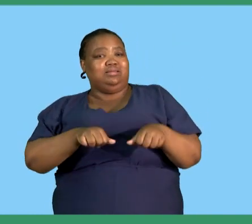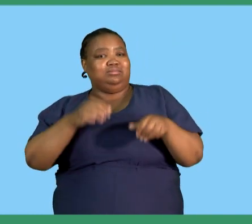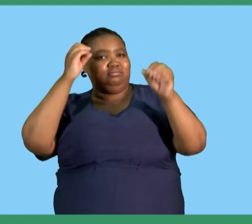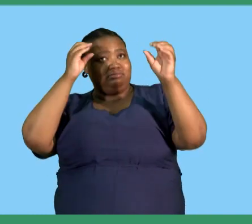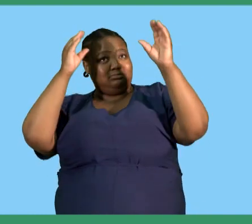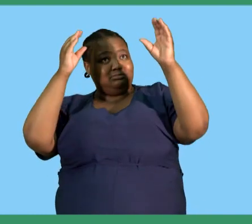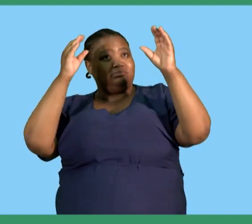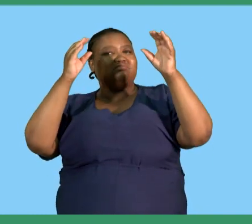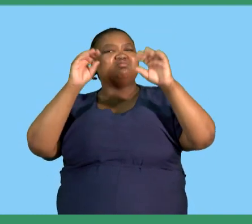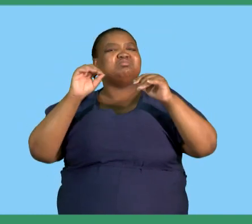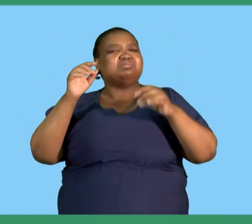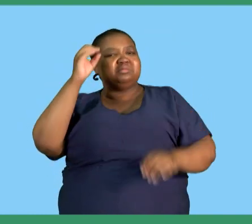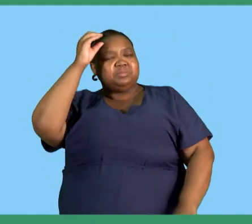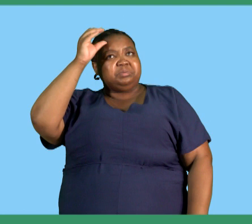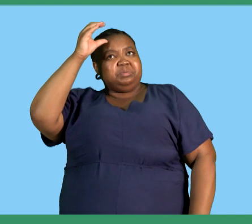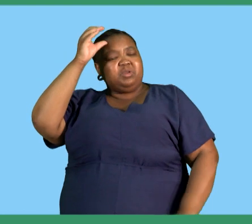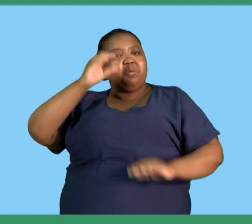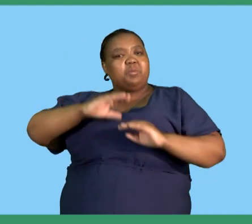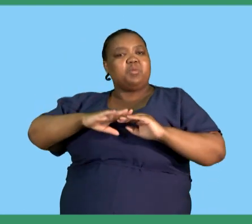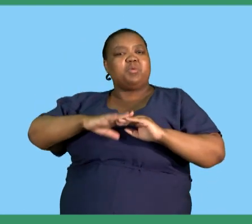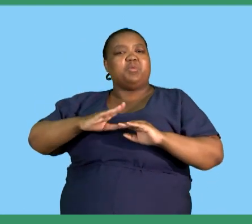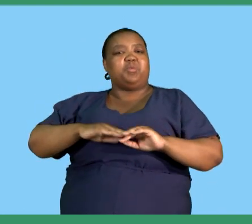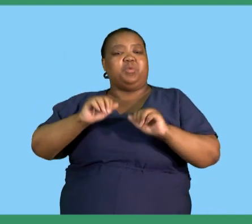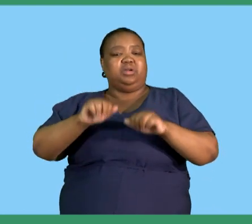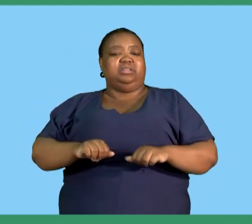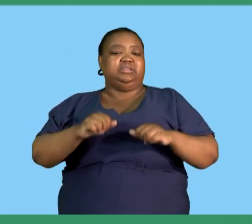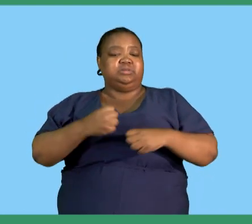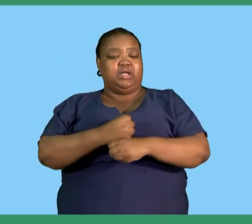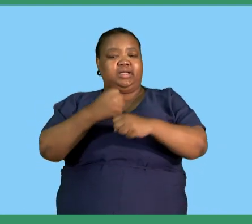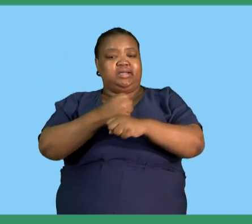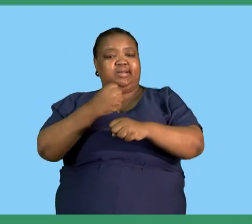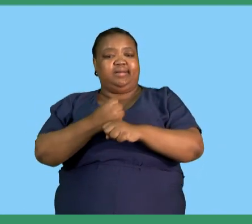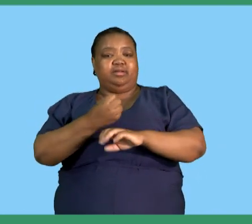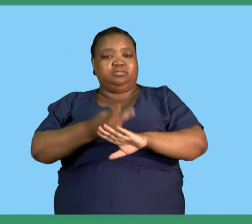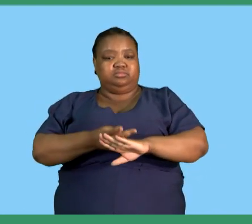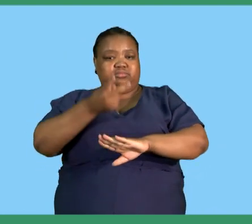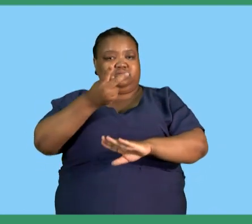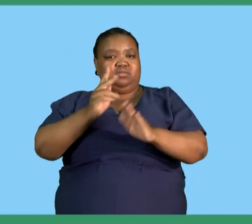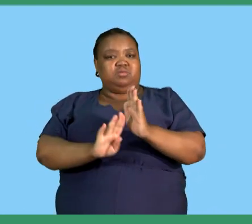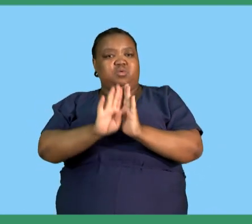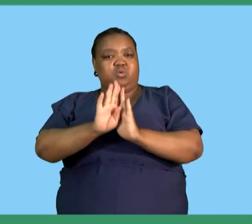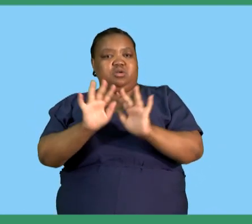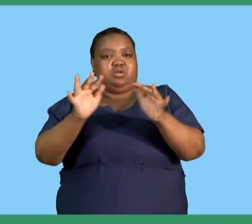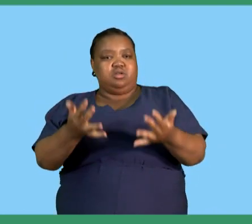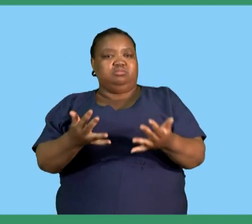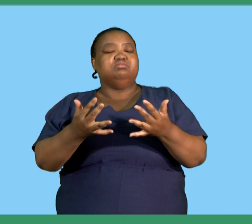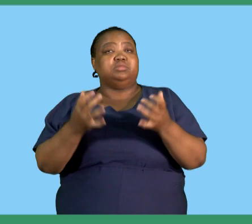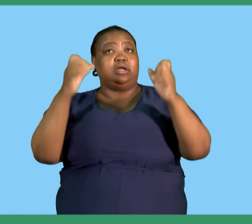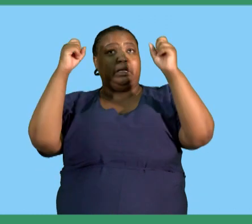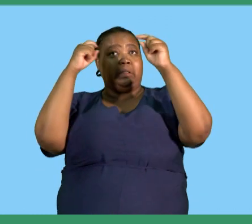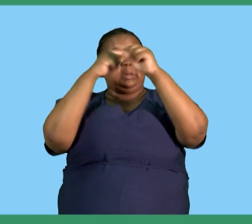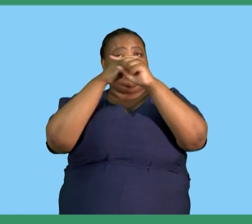meaning they've got better knowledge on how to improve on productivity or profitability and how to solve